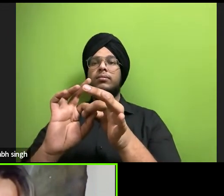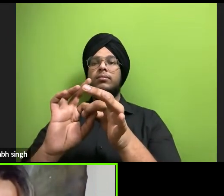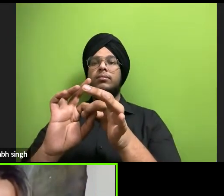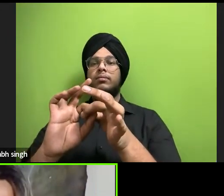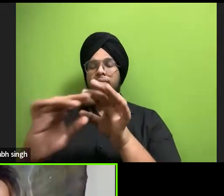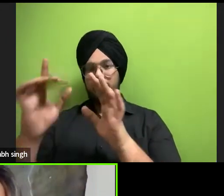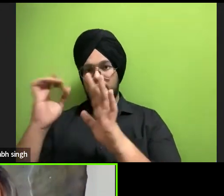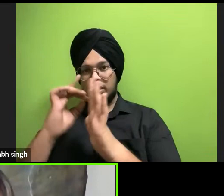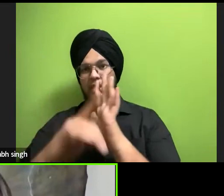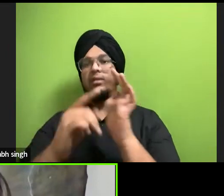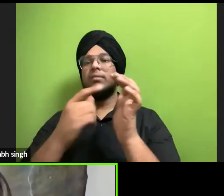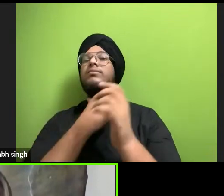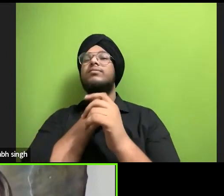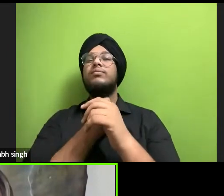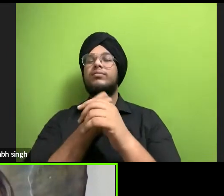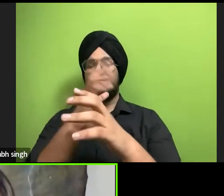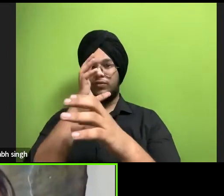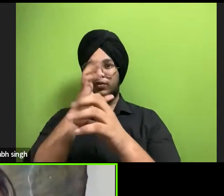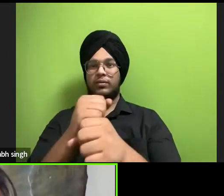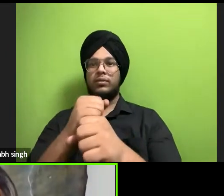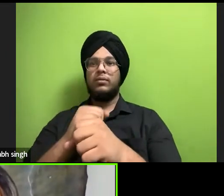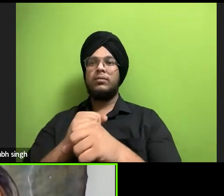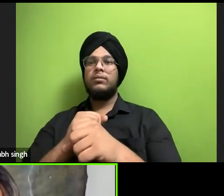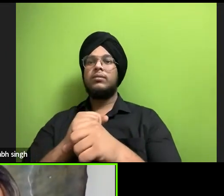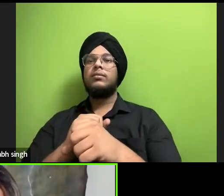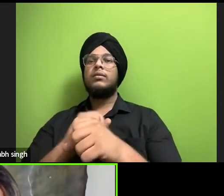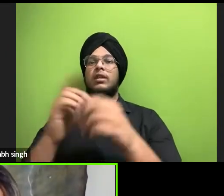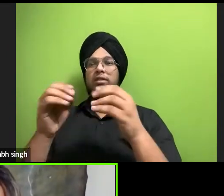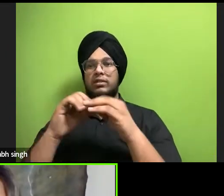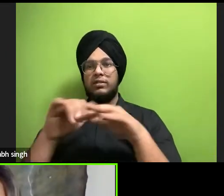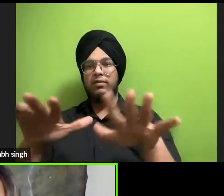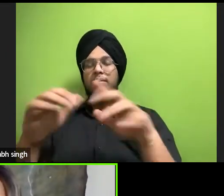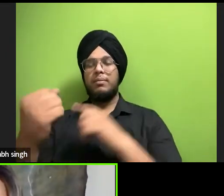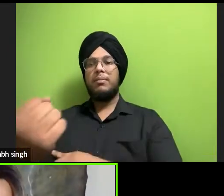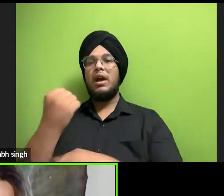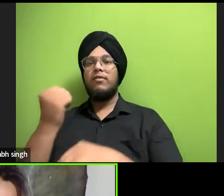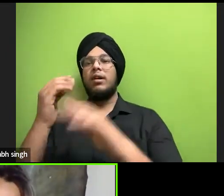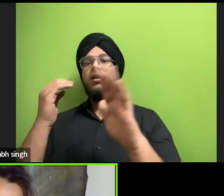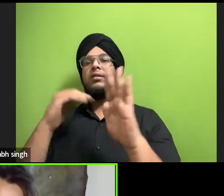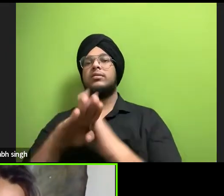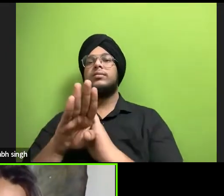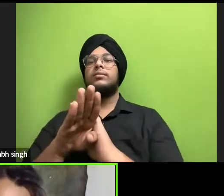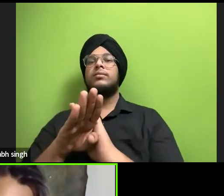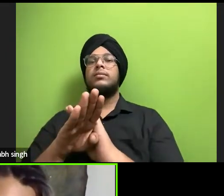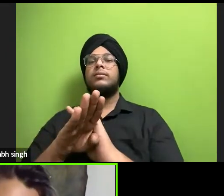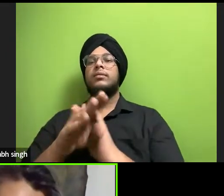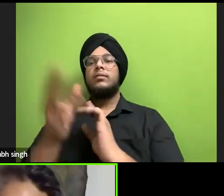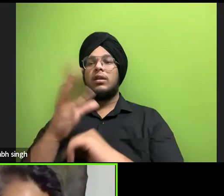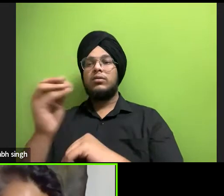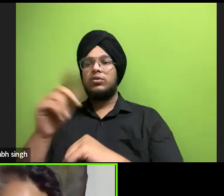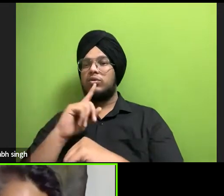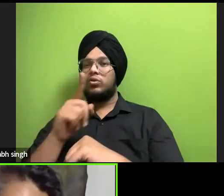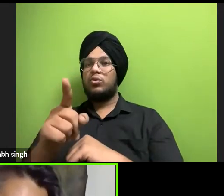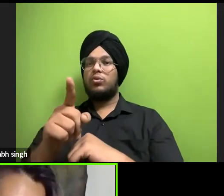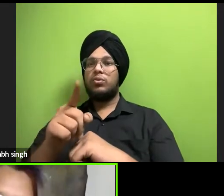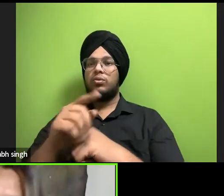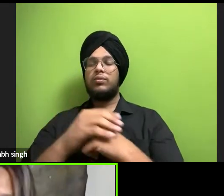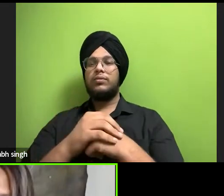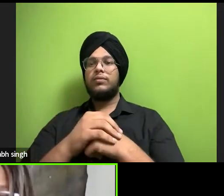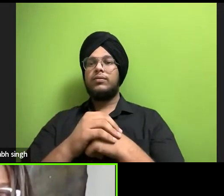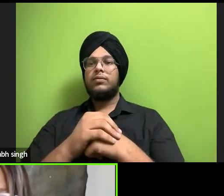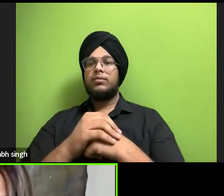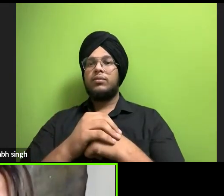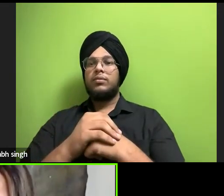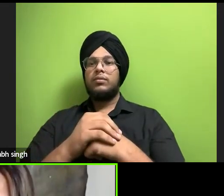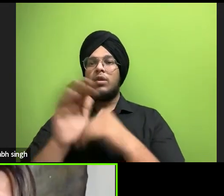deeply committed to that diversity as part of what we do. And of course, how we